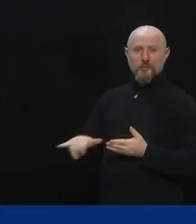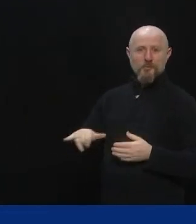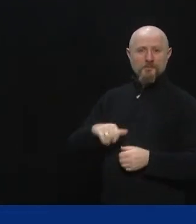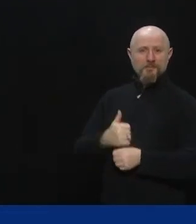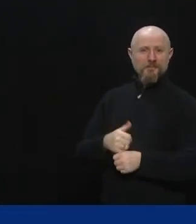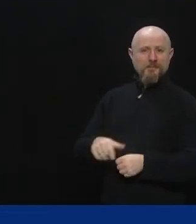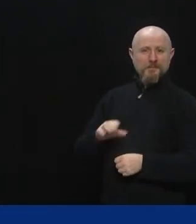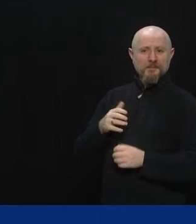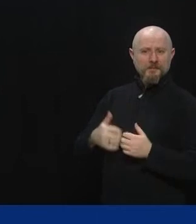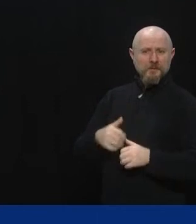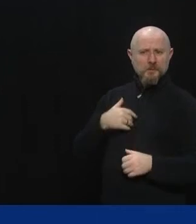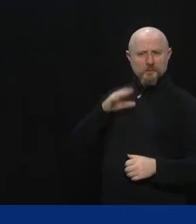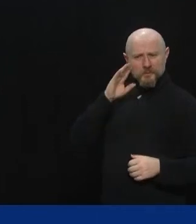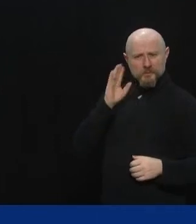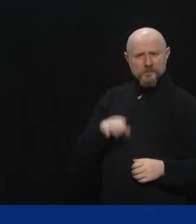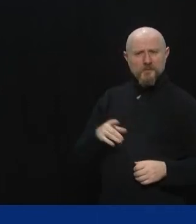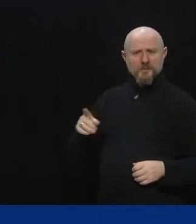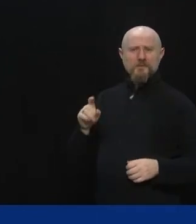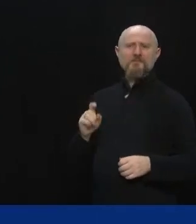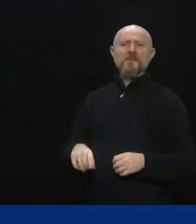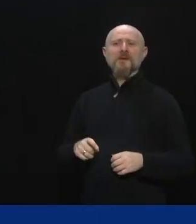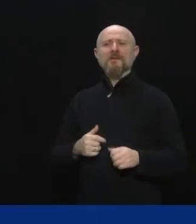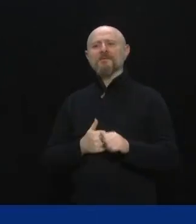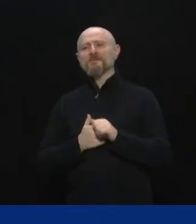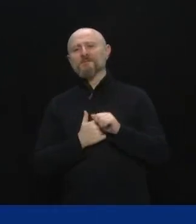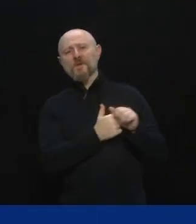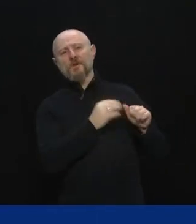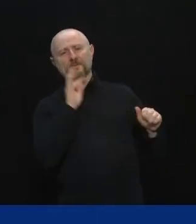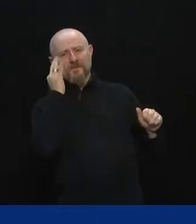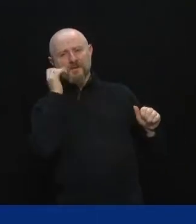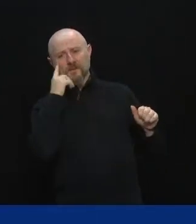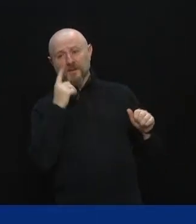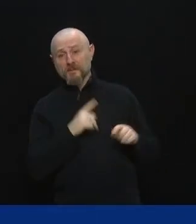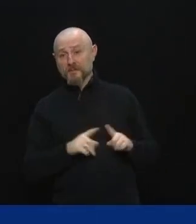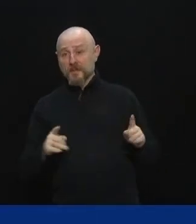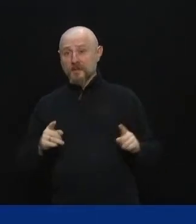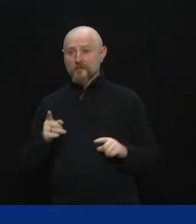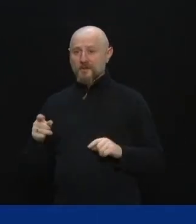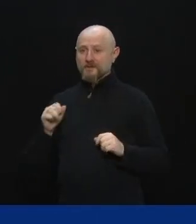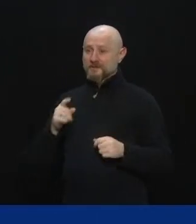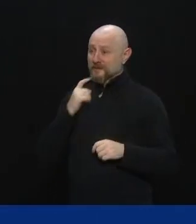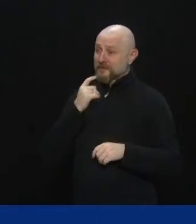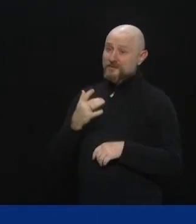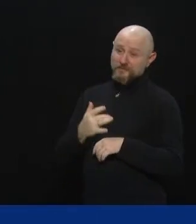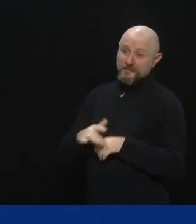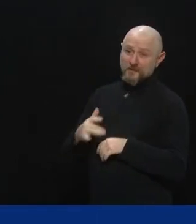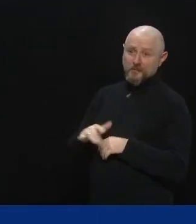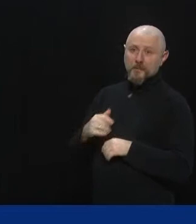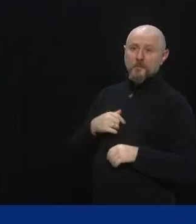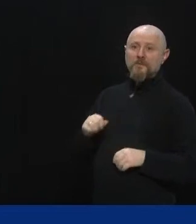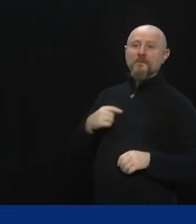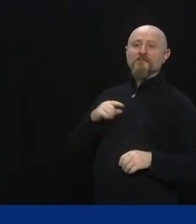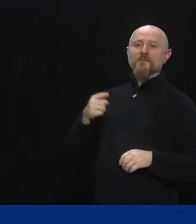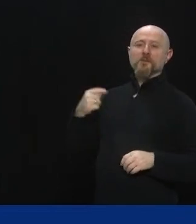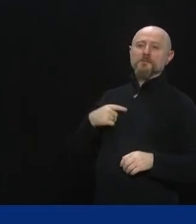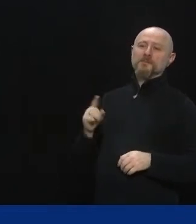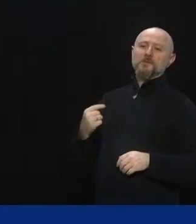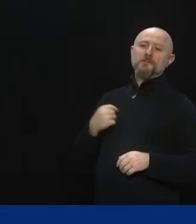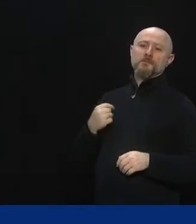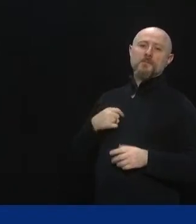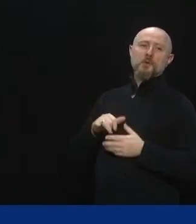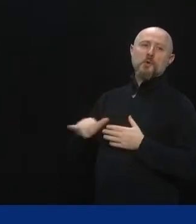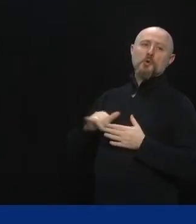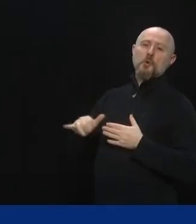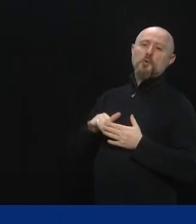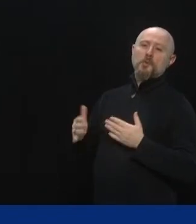have your obligations to the federal government, but as soon as they are commercially available, we're number one in line. So yes, very much a focus. Dr.